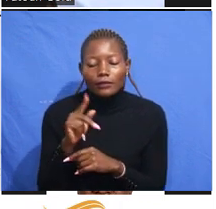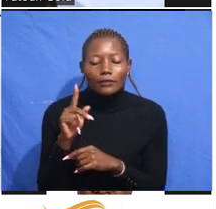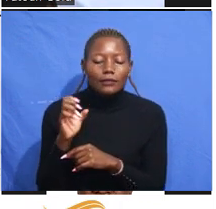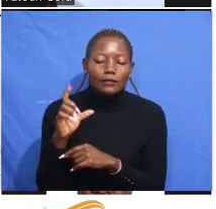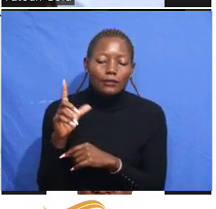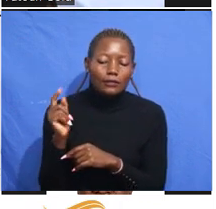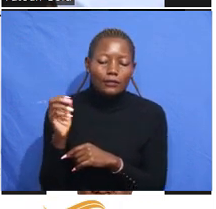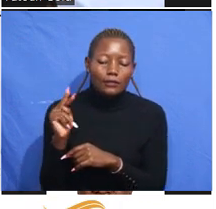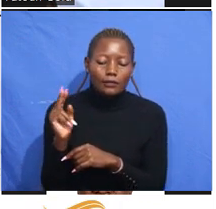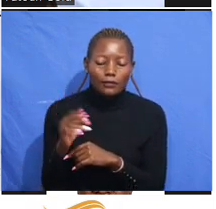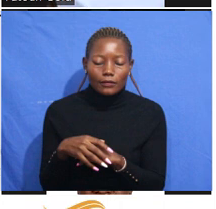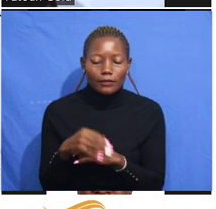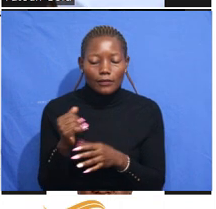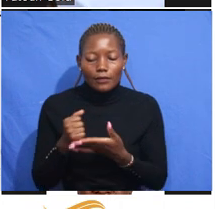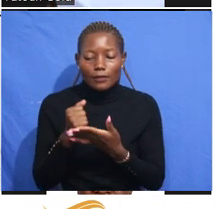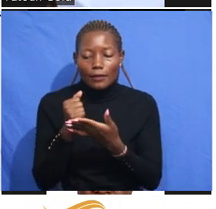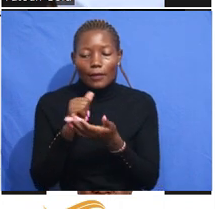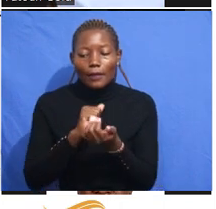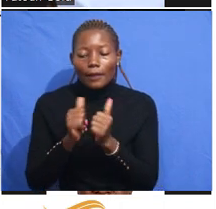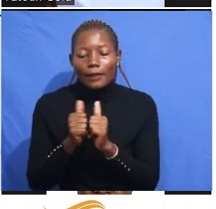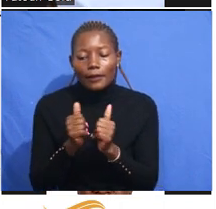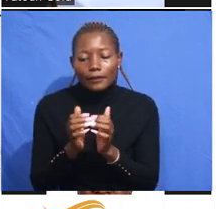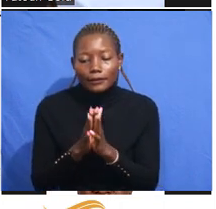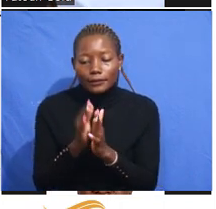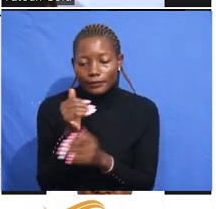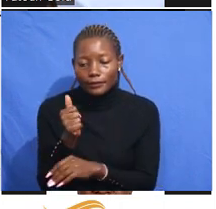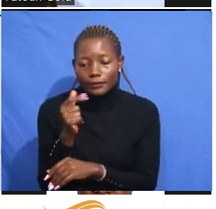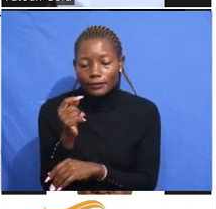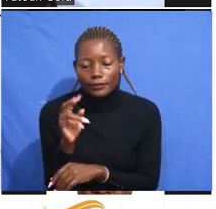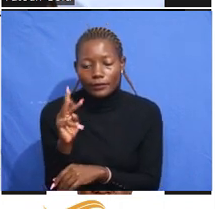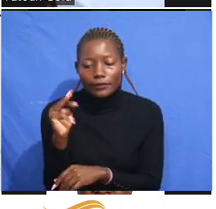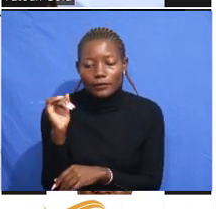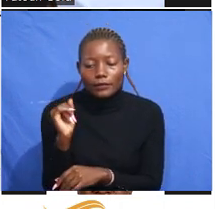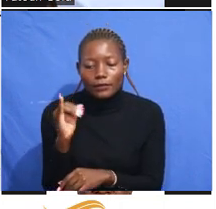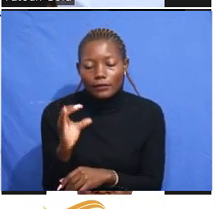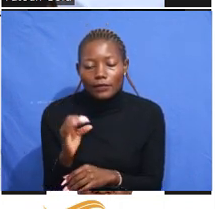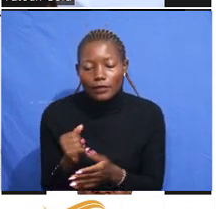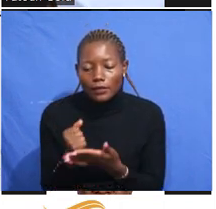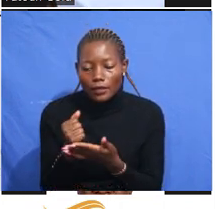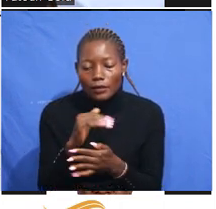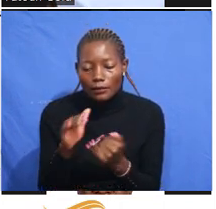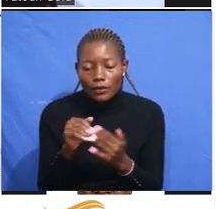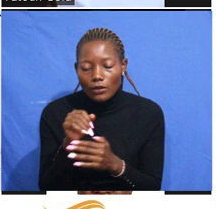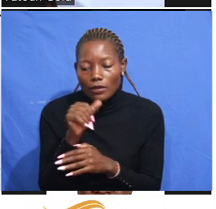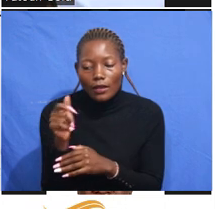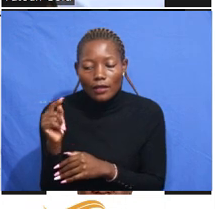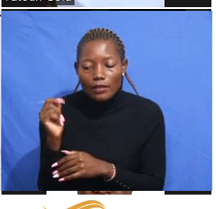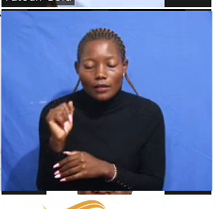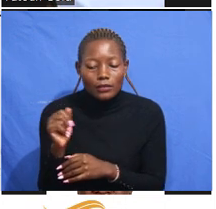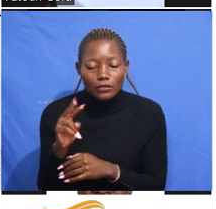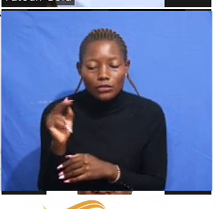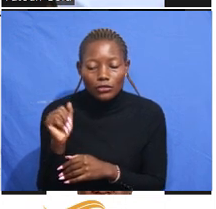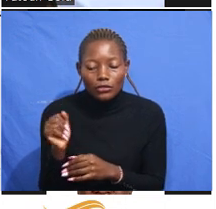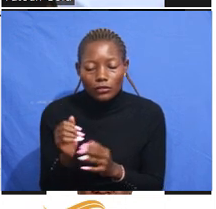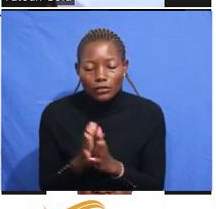sports. Autonomic division innervates all the other tissues other than the skeletal muscle. And if you come